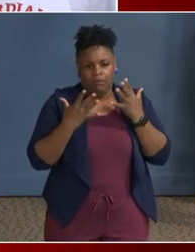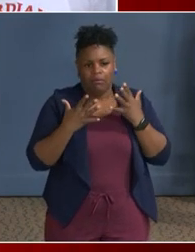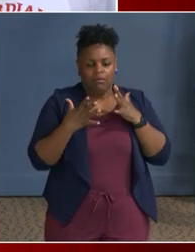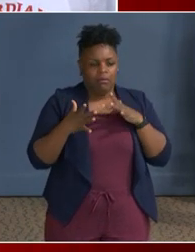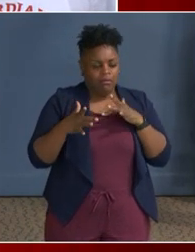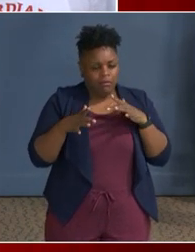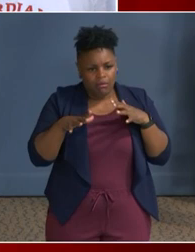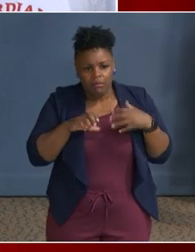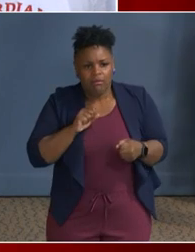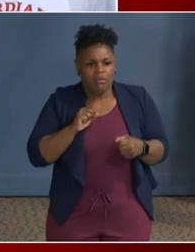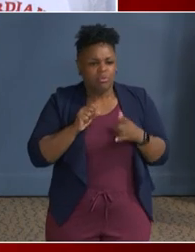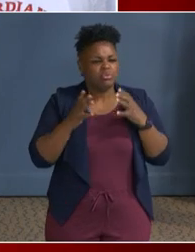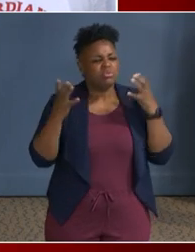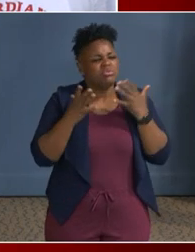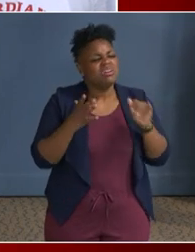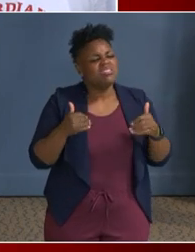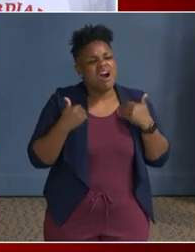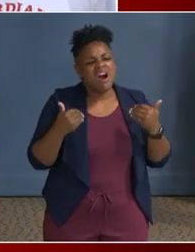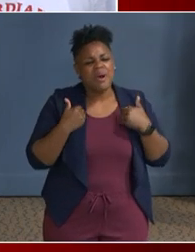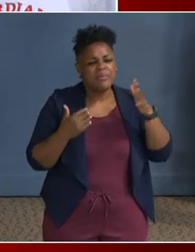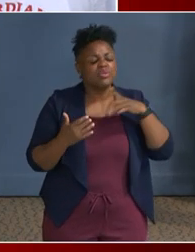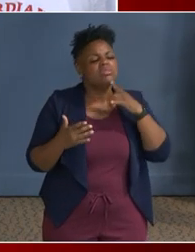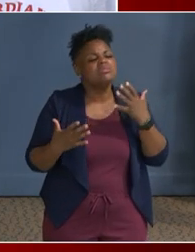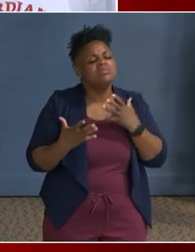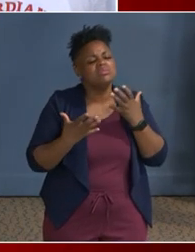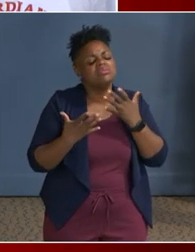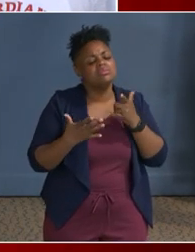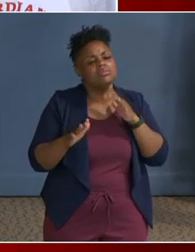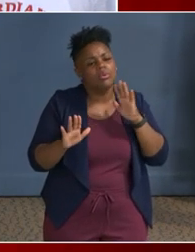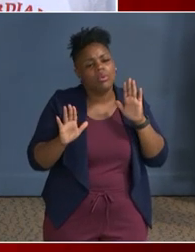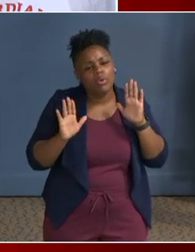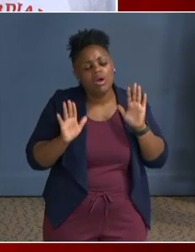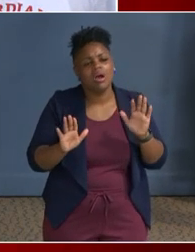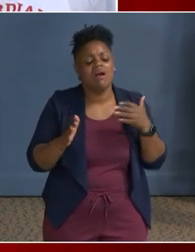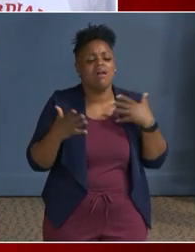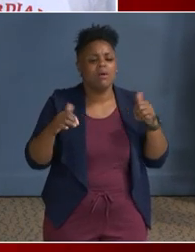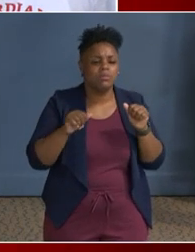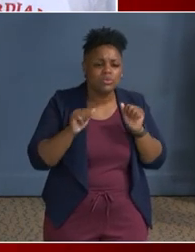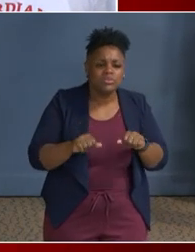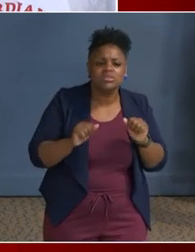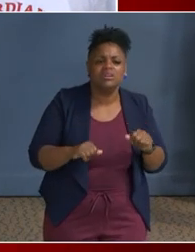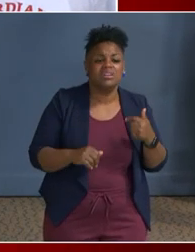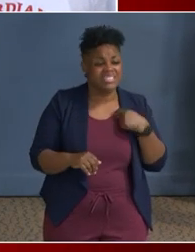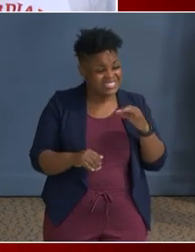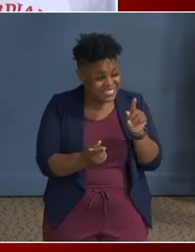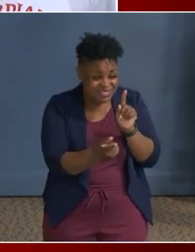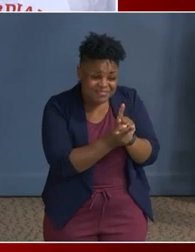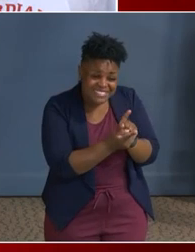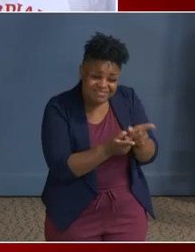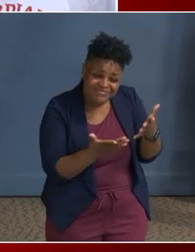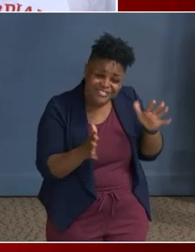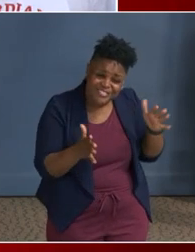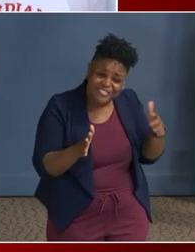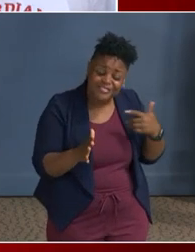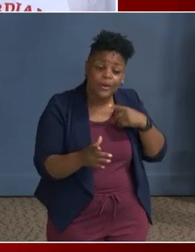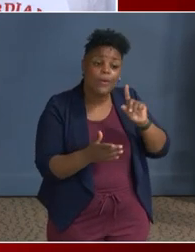who had so much potential. And I had the opportunity to meet with him an hour